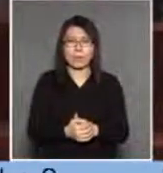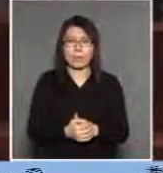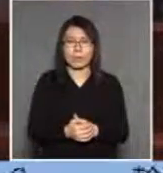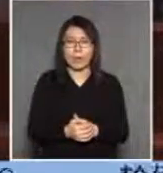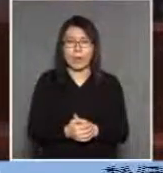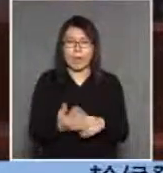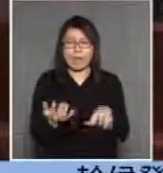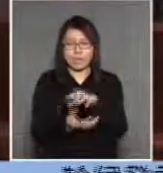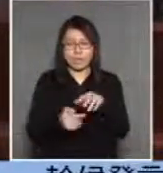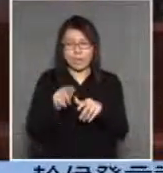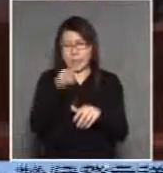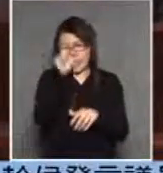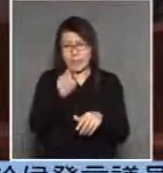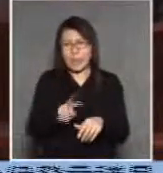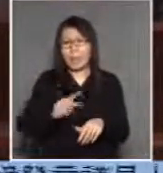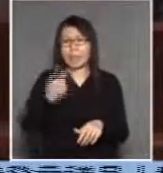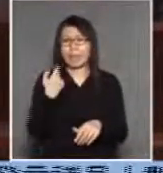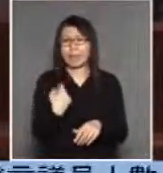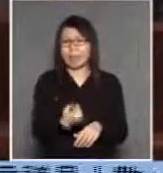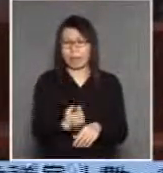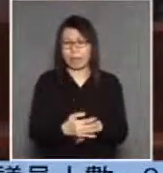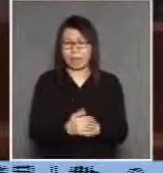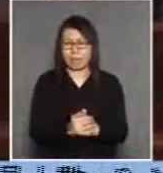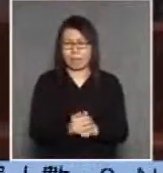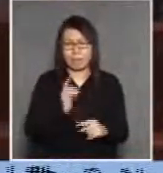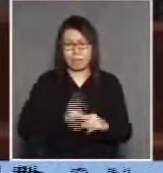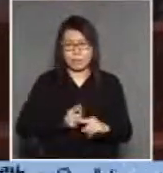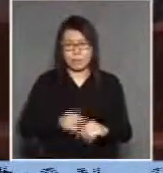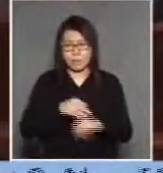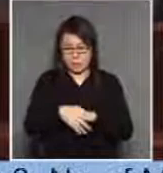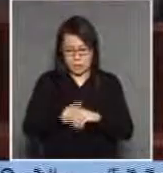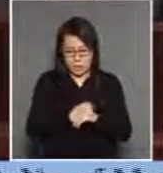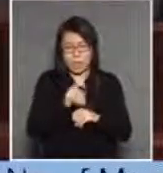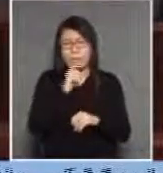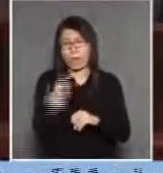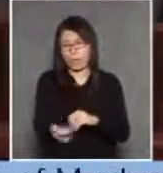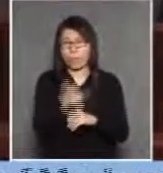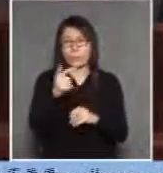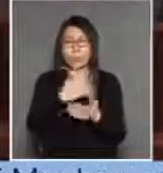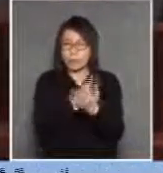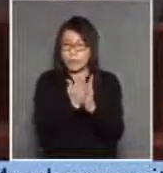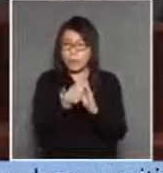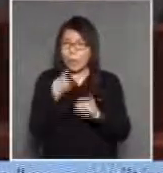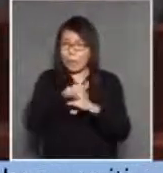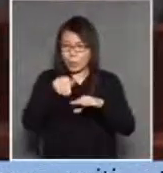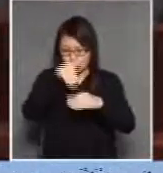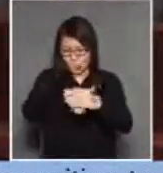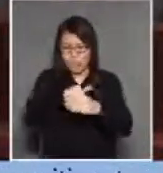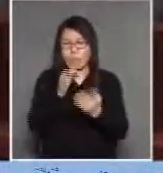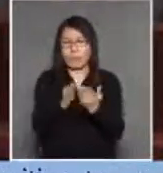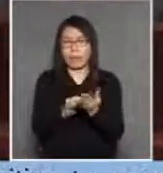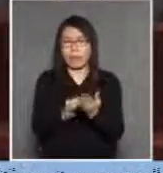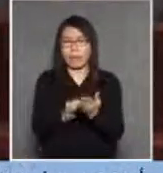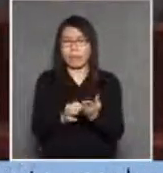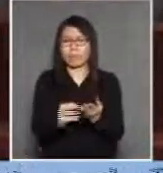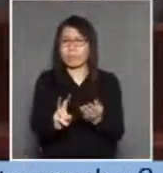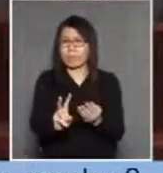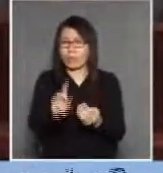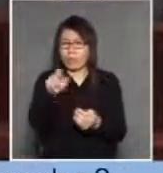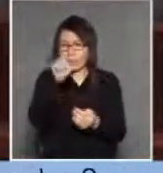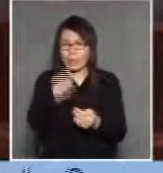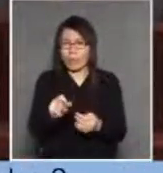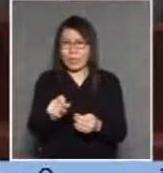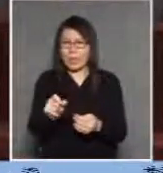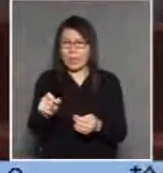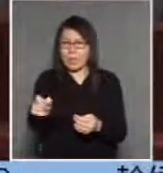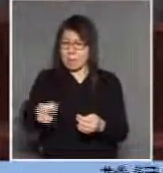And the police should also be better prepared and improve their patrolling. Now, in many places where